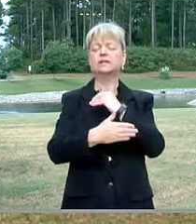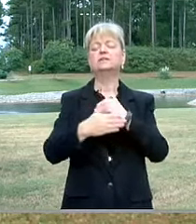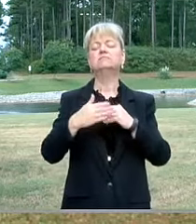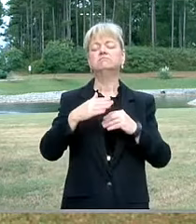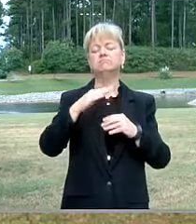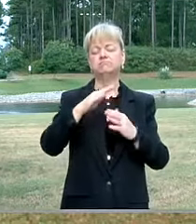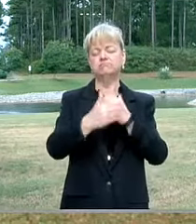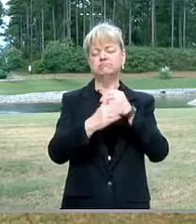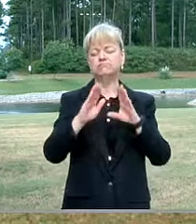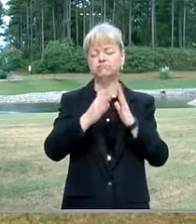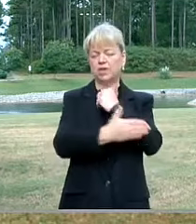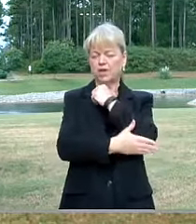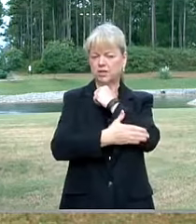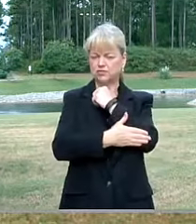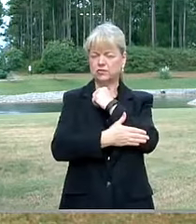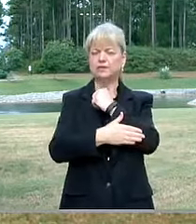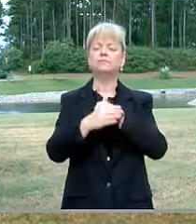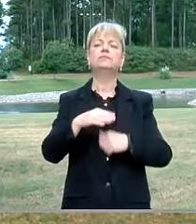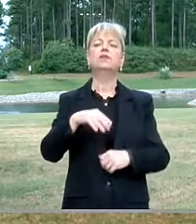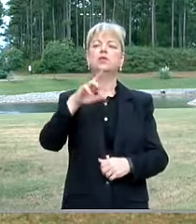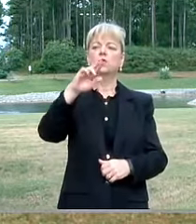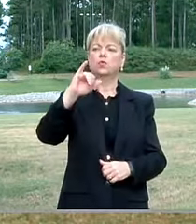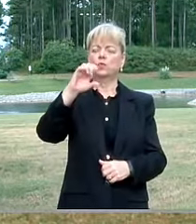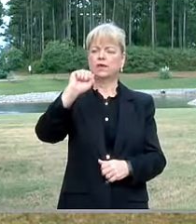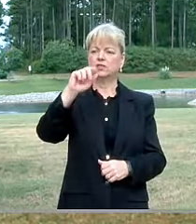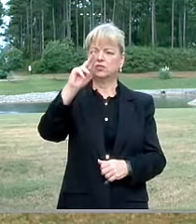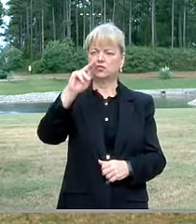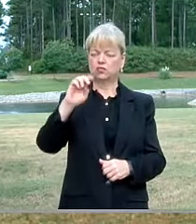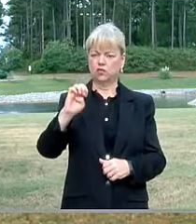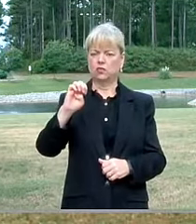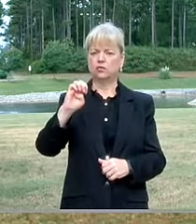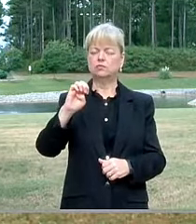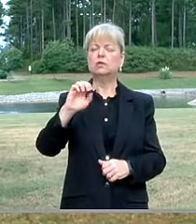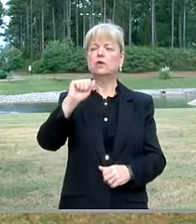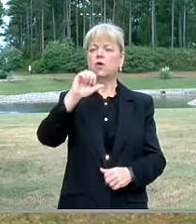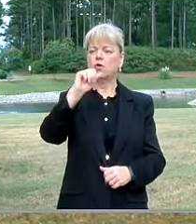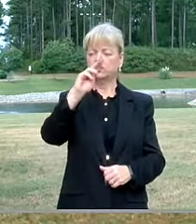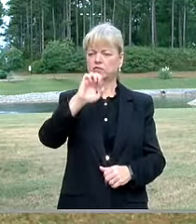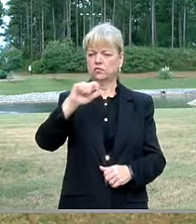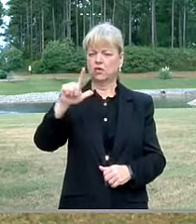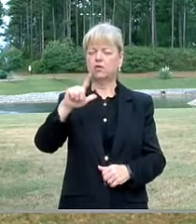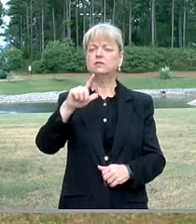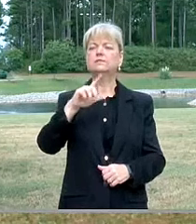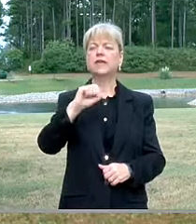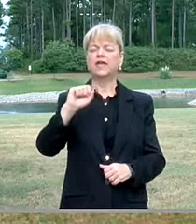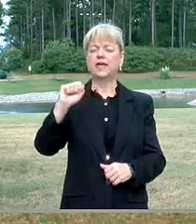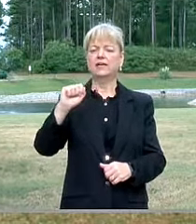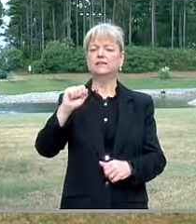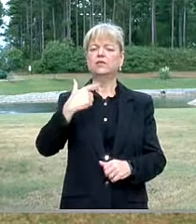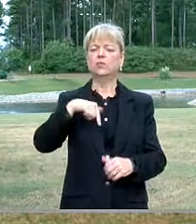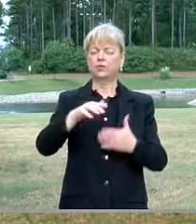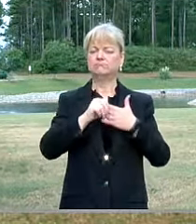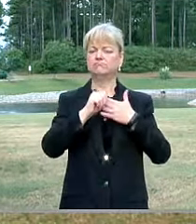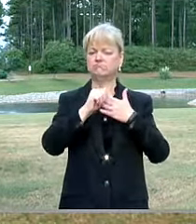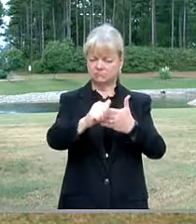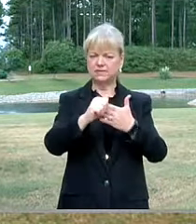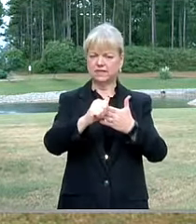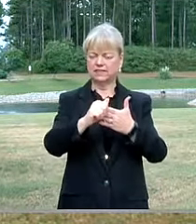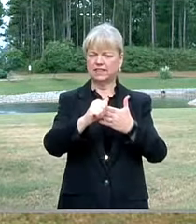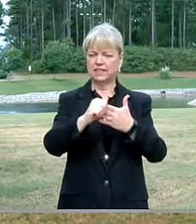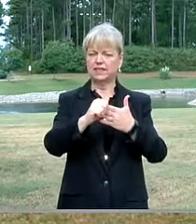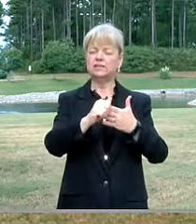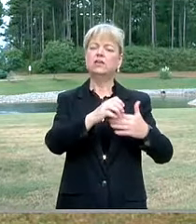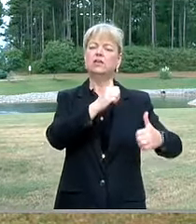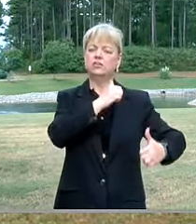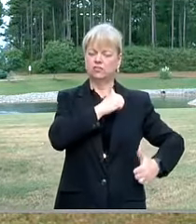Headquartered at Redstone Arsenal, and in cooperation with the entire Army Material Command family, USASAC leads the Army Material Command